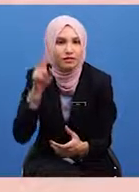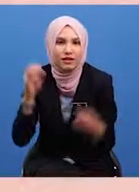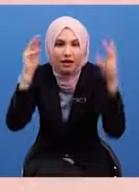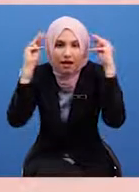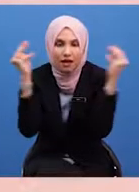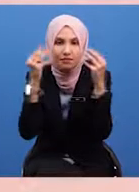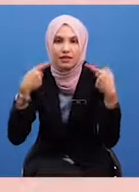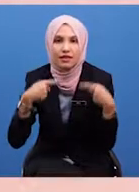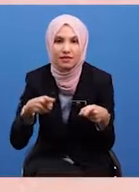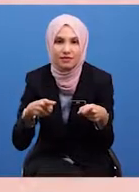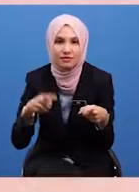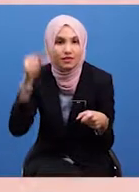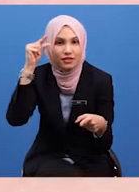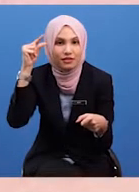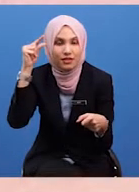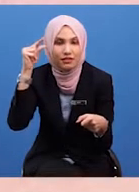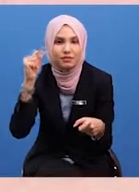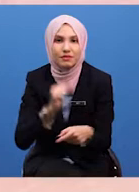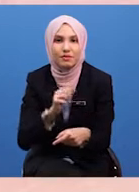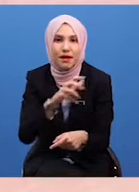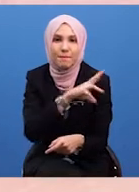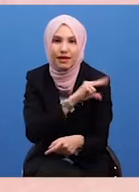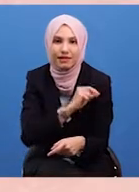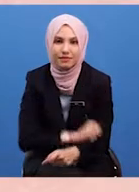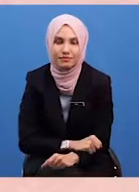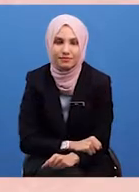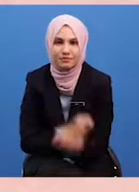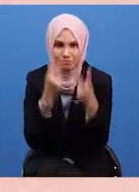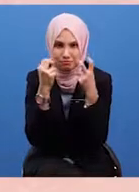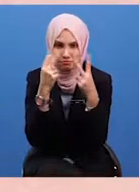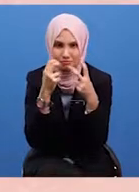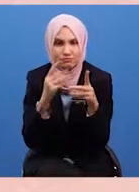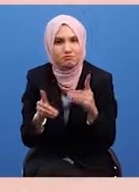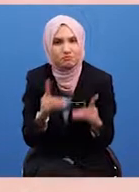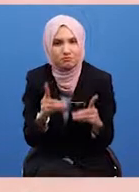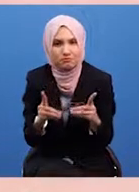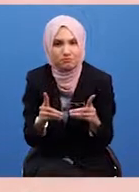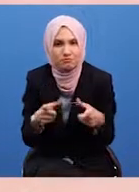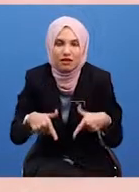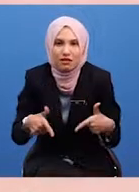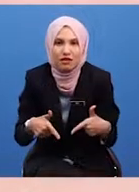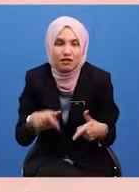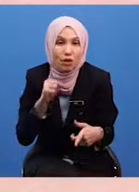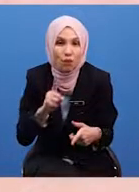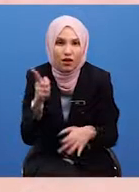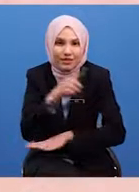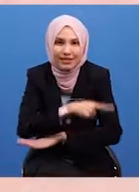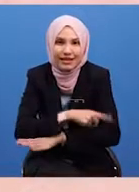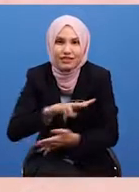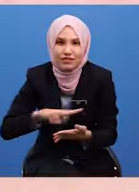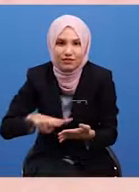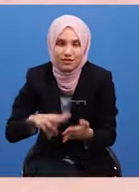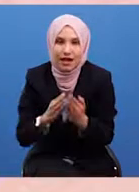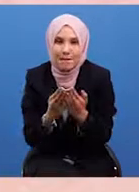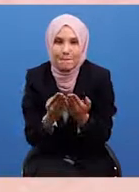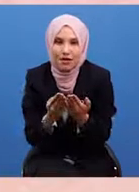that Joss wins the medal. Frustrated, Lynn decides to let it go until one day she reads a book